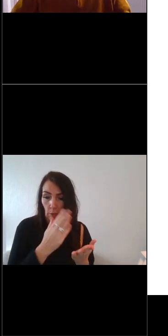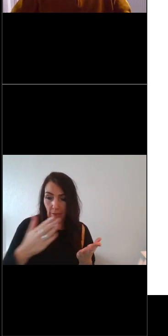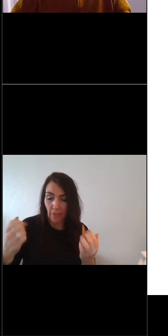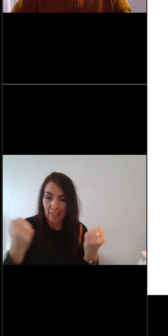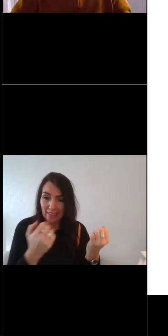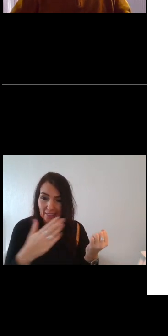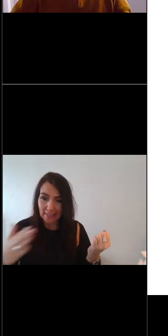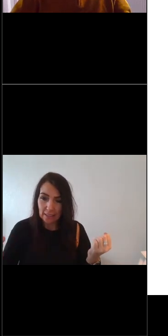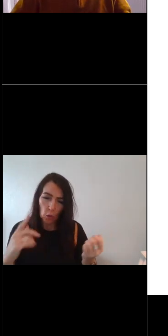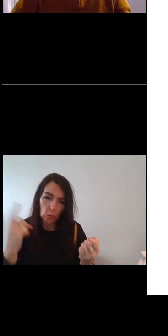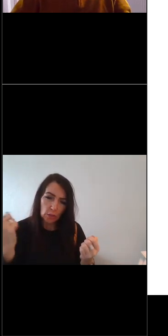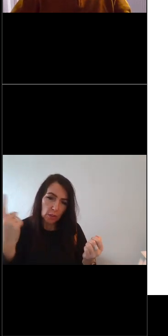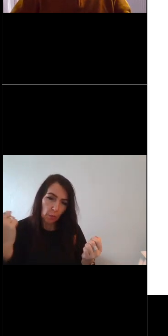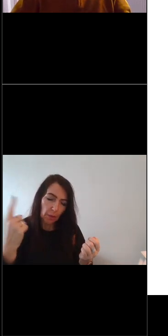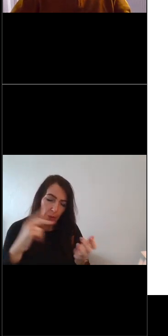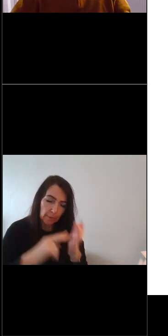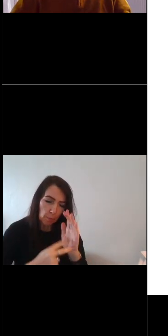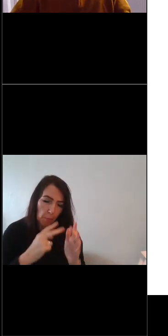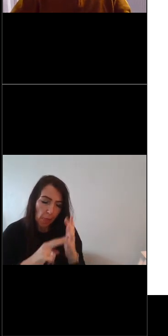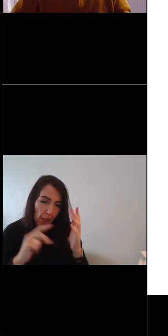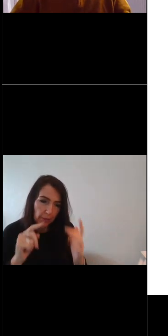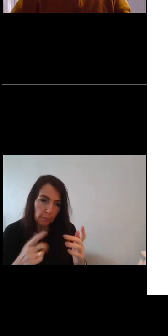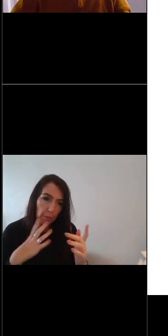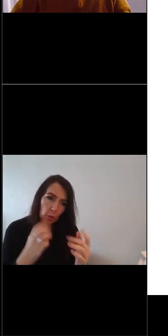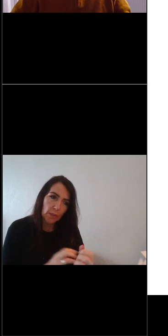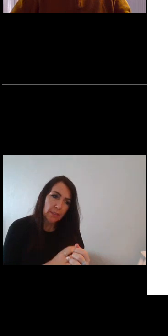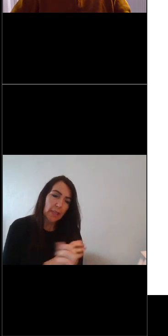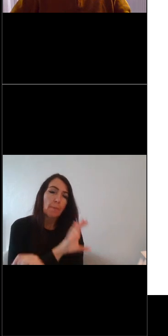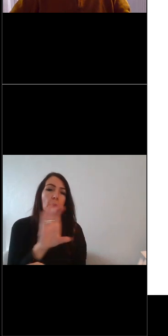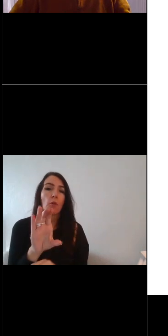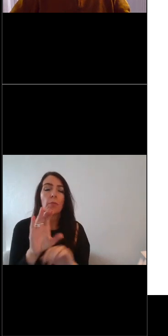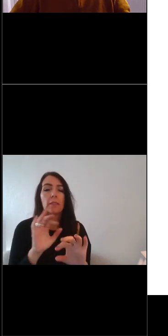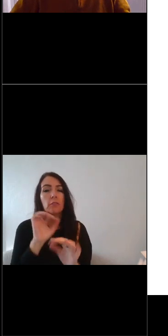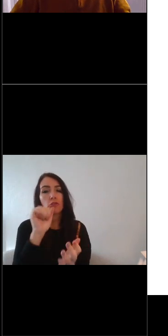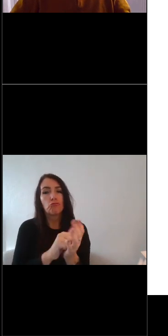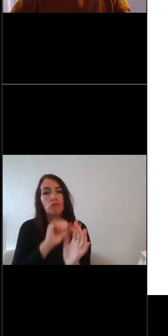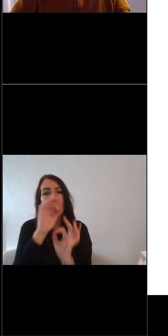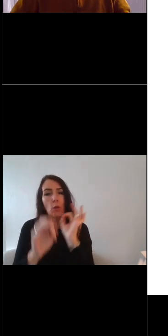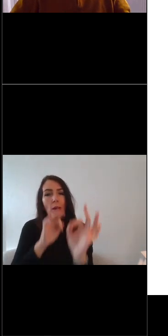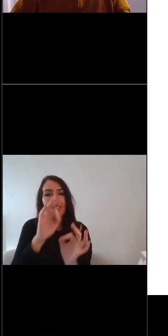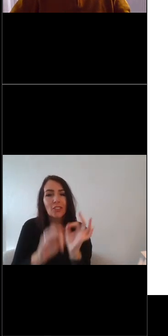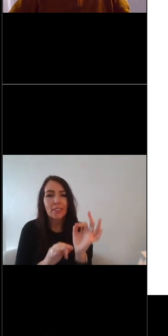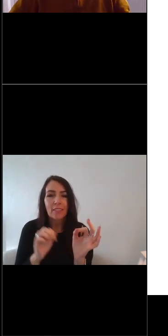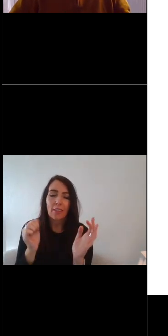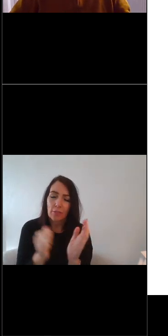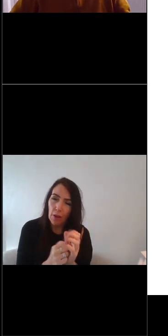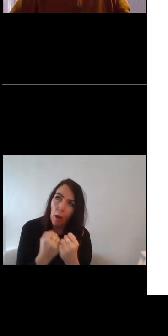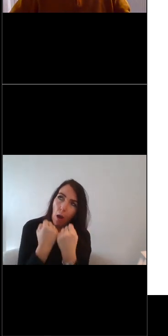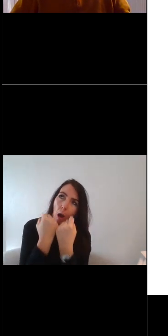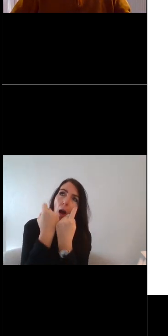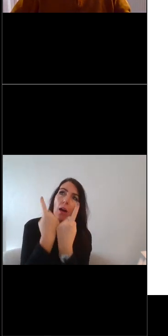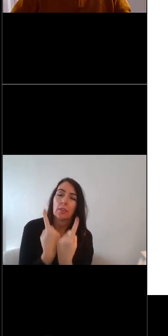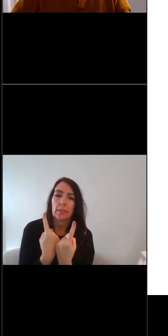by somebody else, or it may be you just need empowering to ask the right questions and have the right literacy over